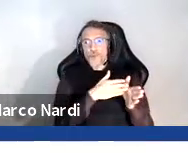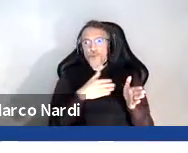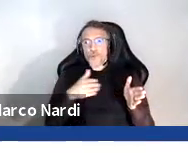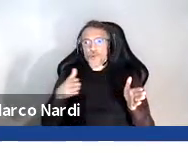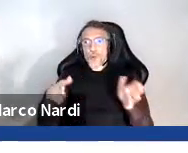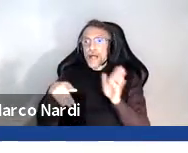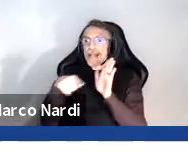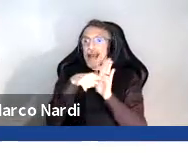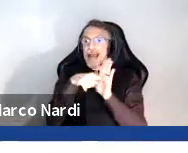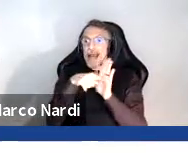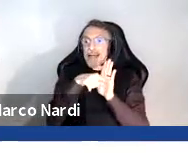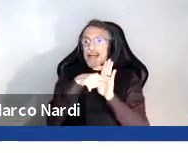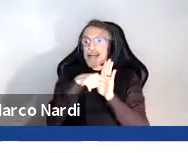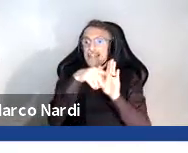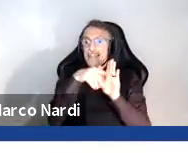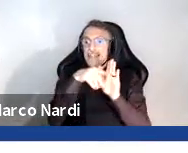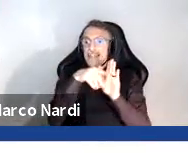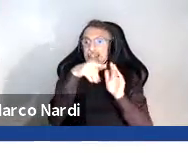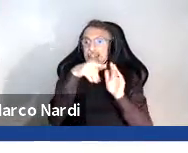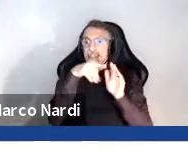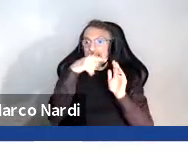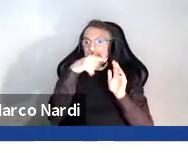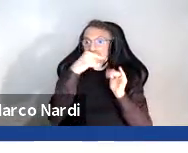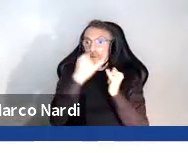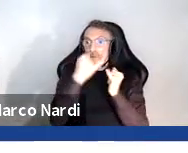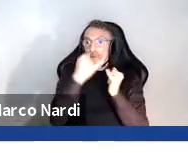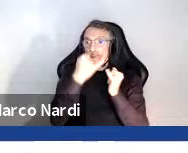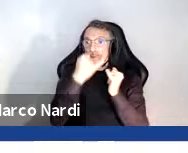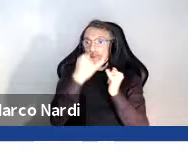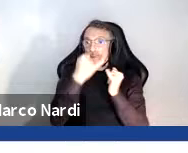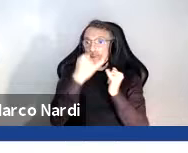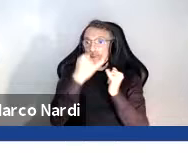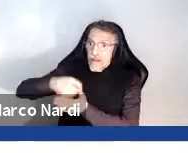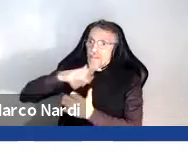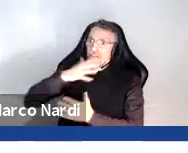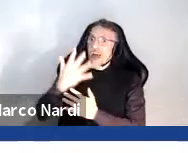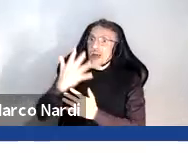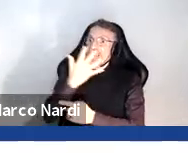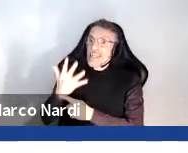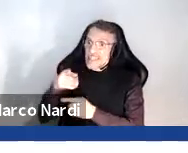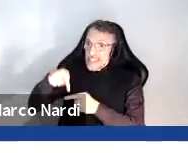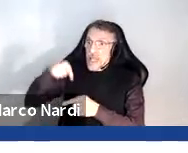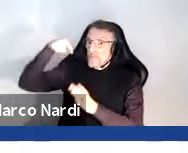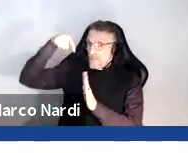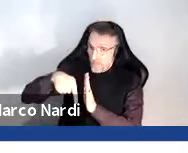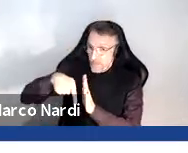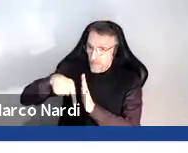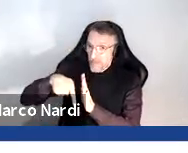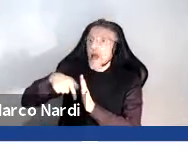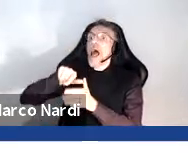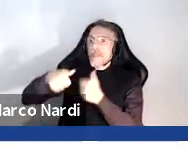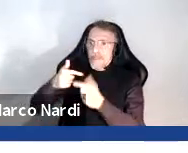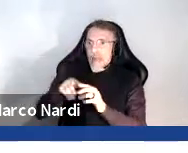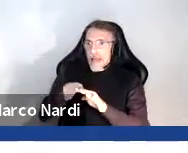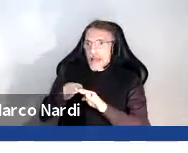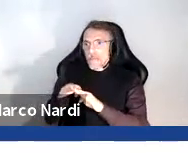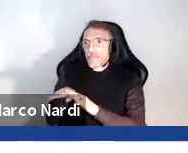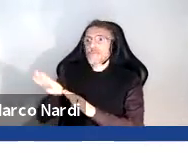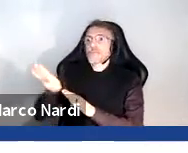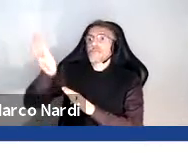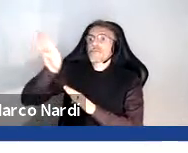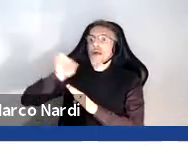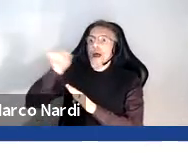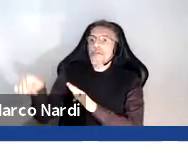peak, if you will. And this comes in a vicious cycle. Okay.